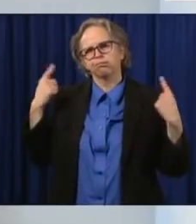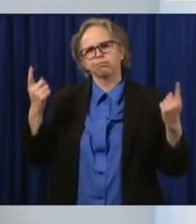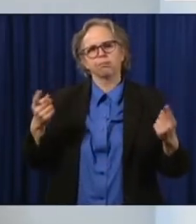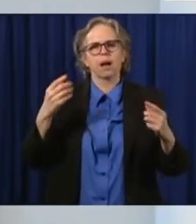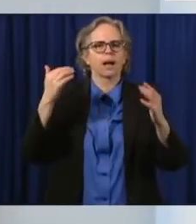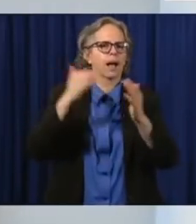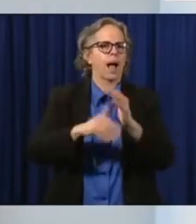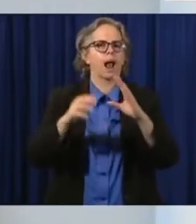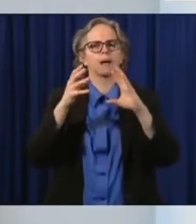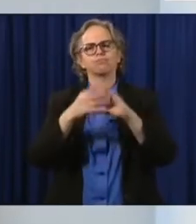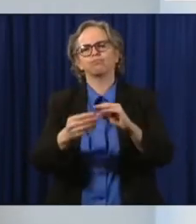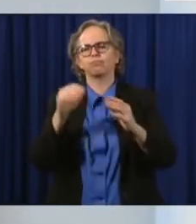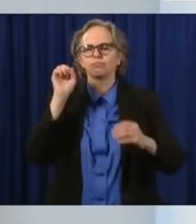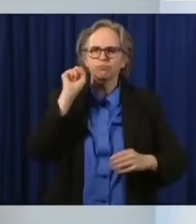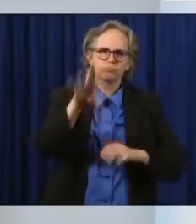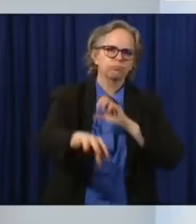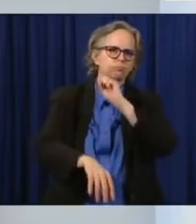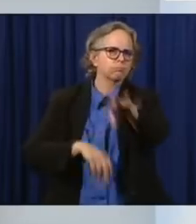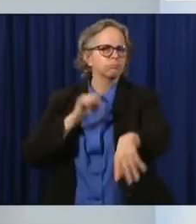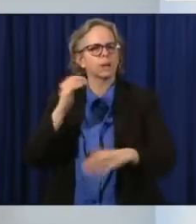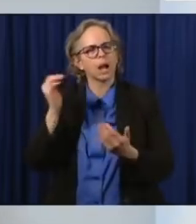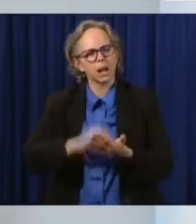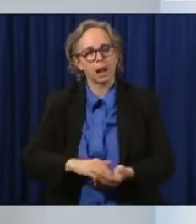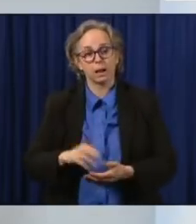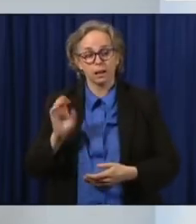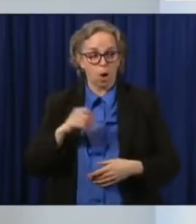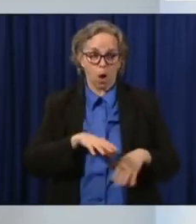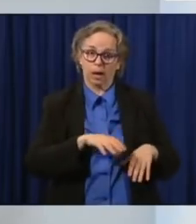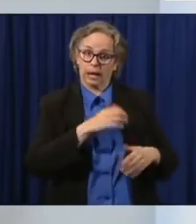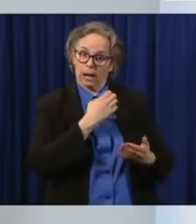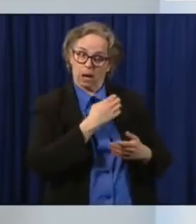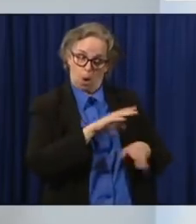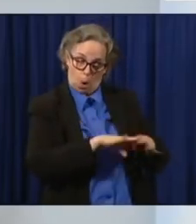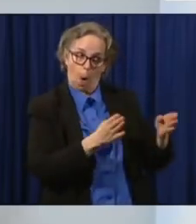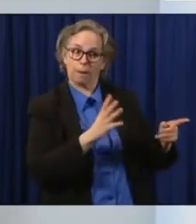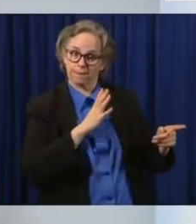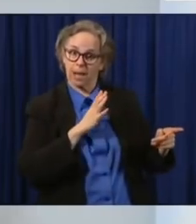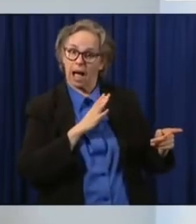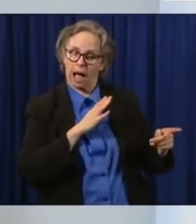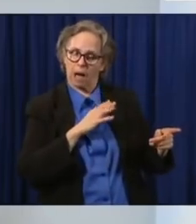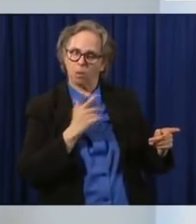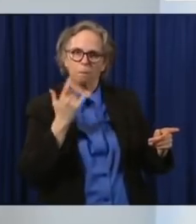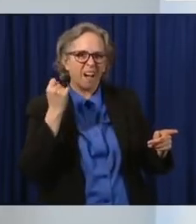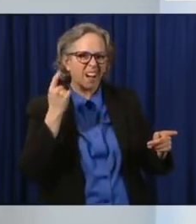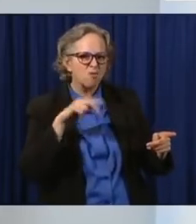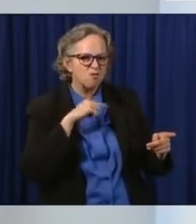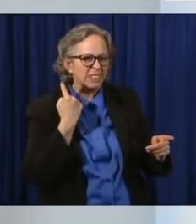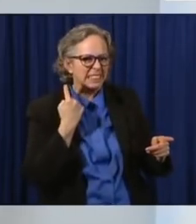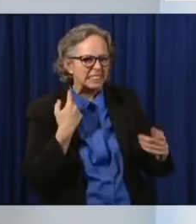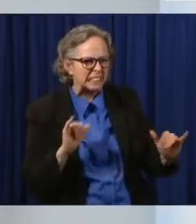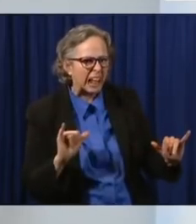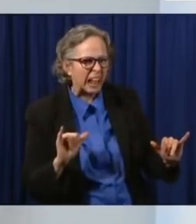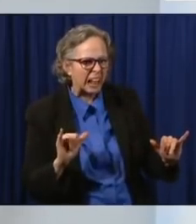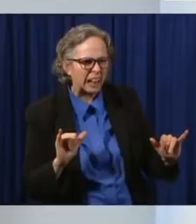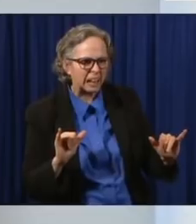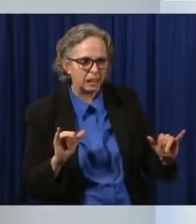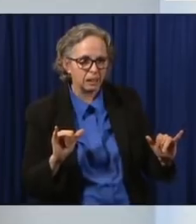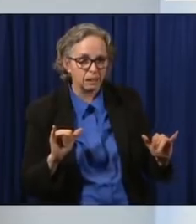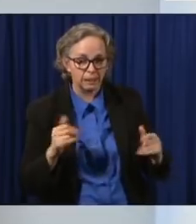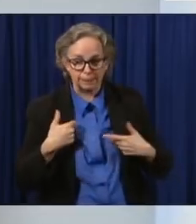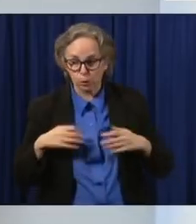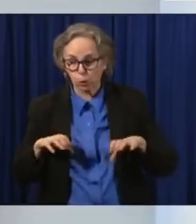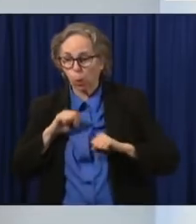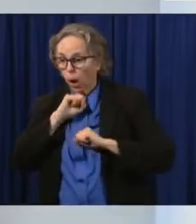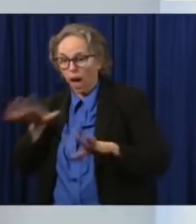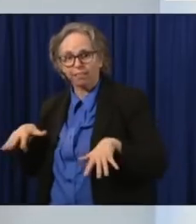action to open things up has a risk. We also know that inaction, failure to act also has risks